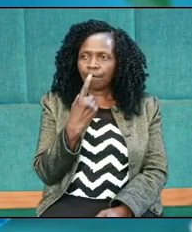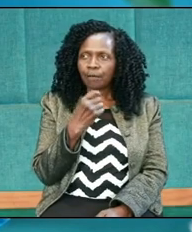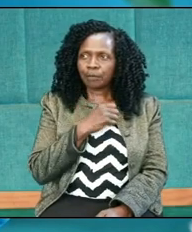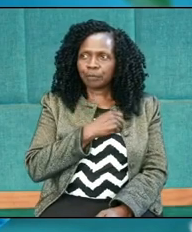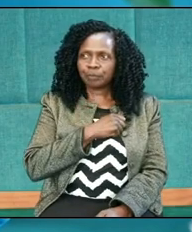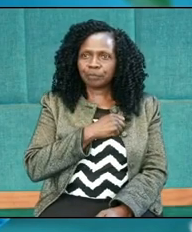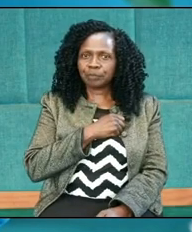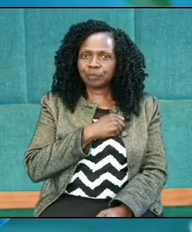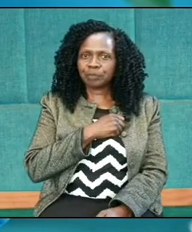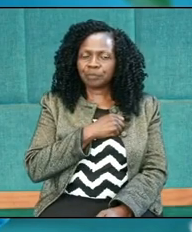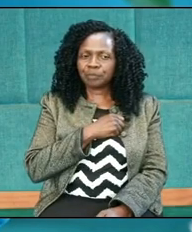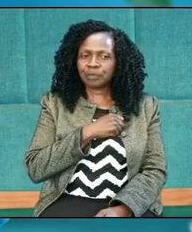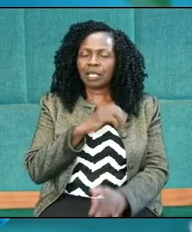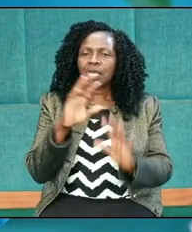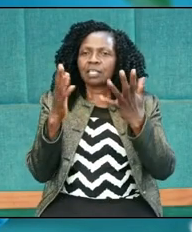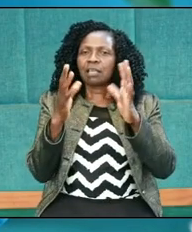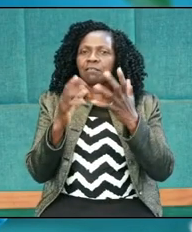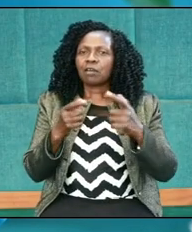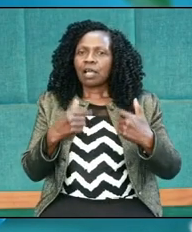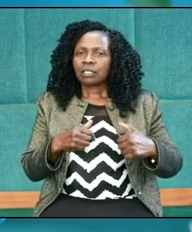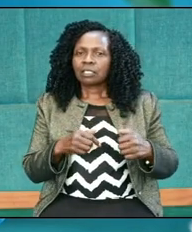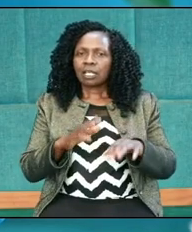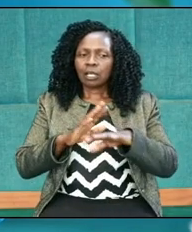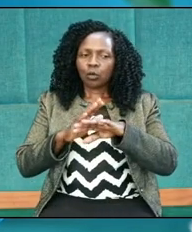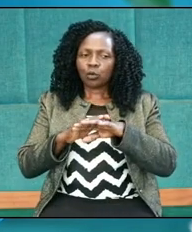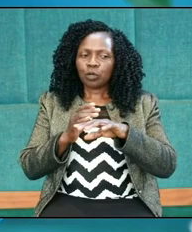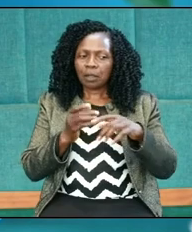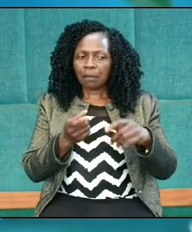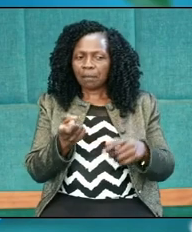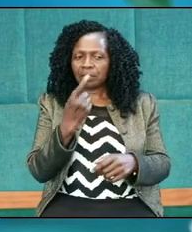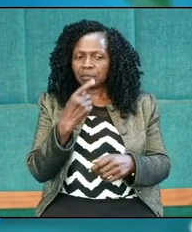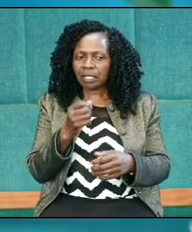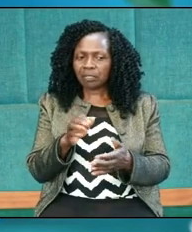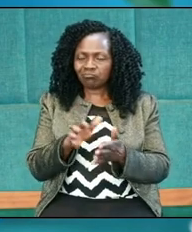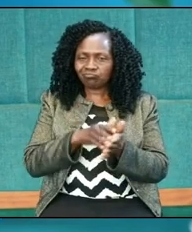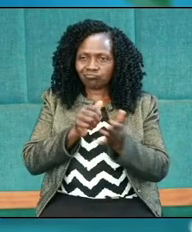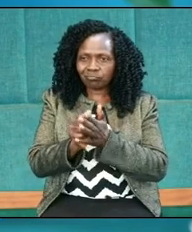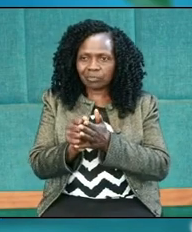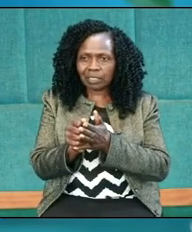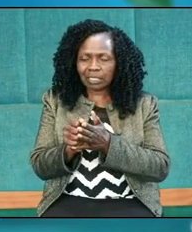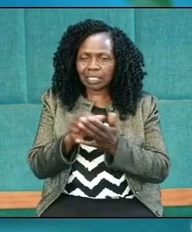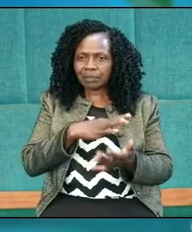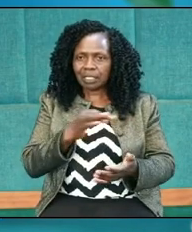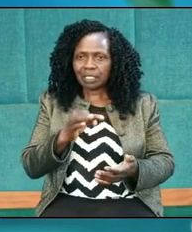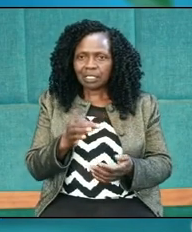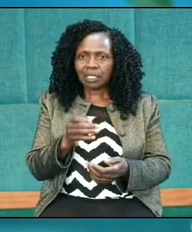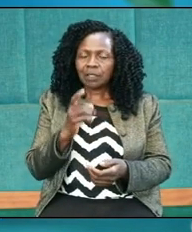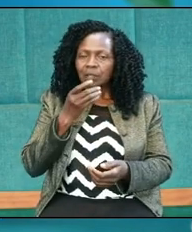Sorry, "A cheerful heart is good medicine, but a crushed spirit dries up the bone."